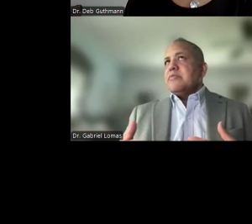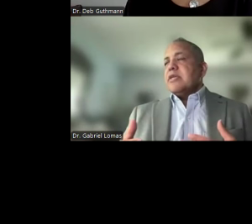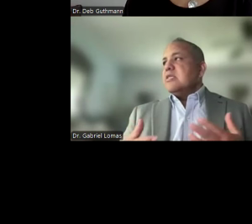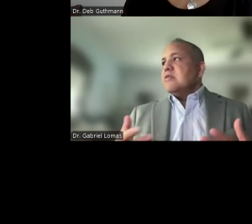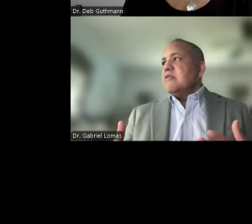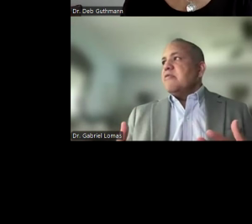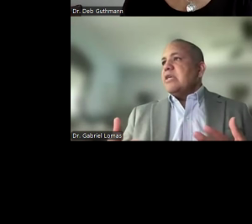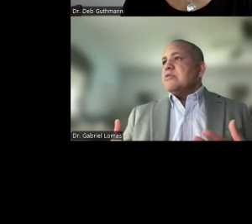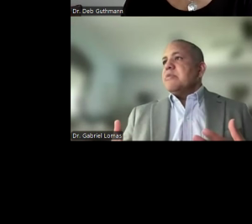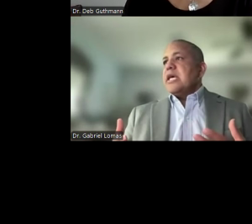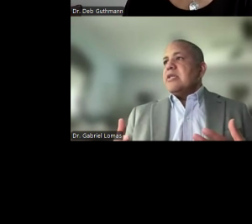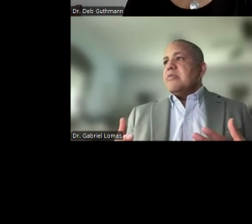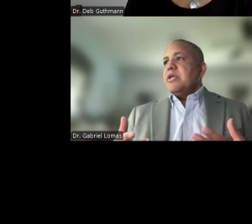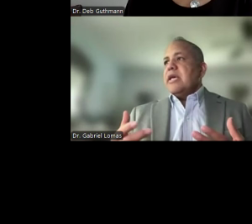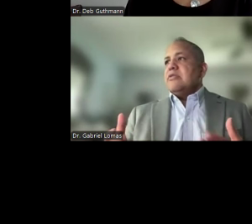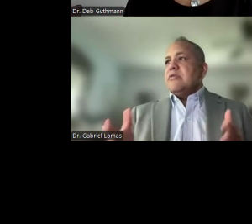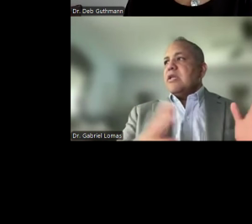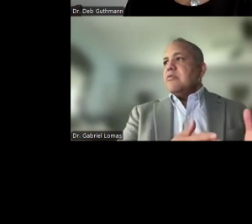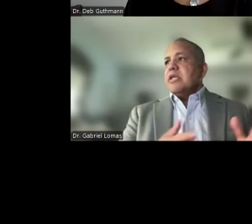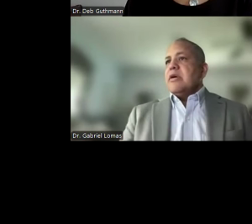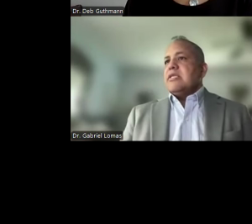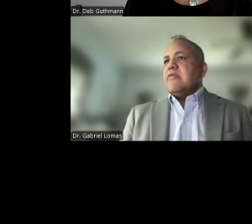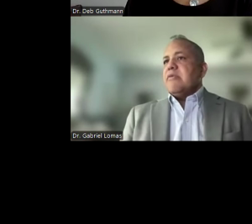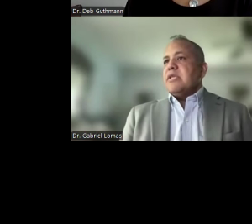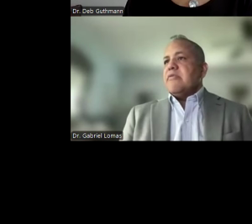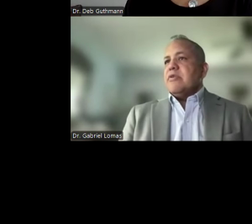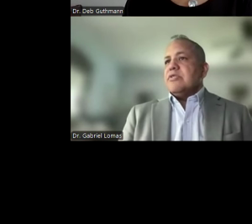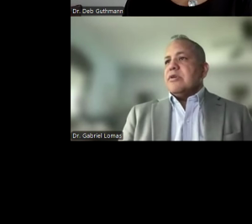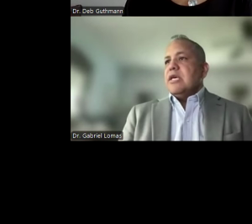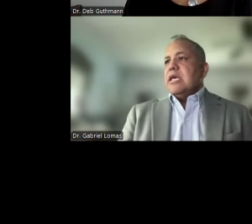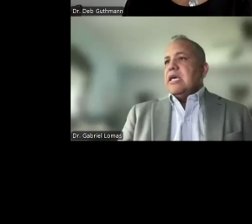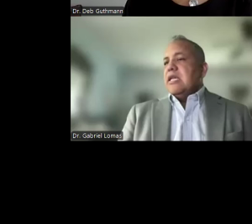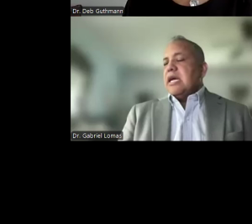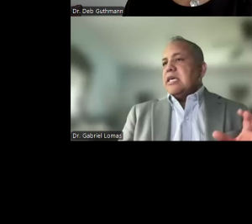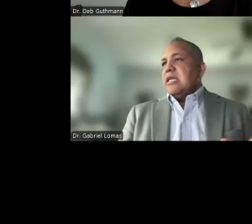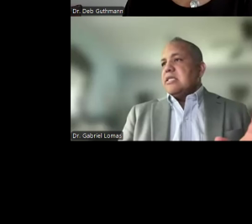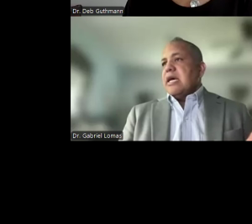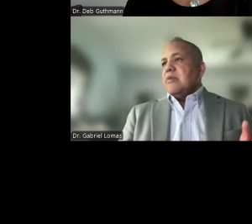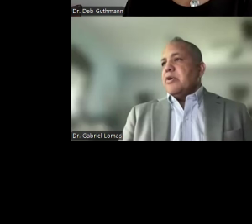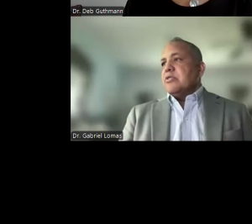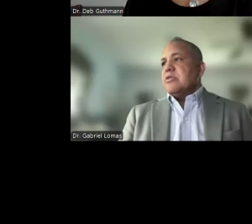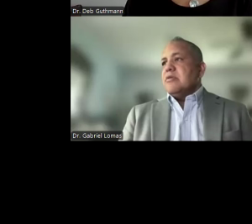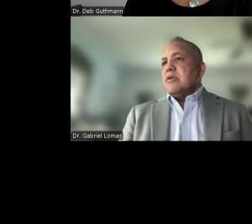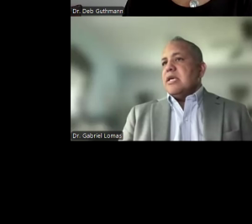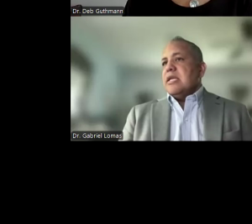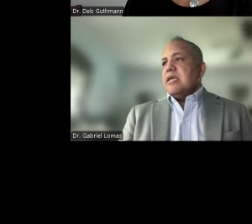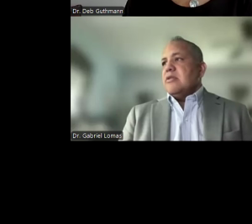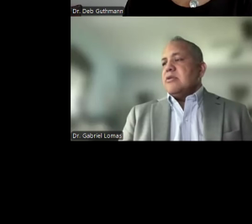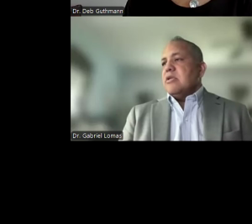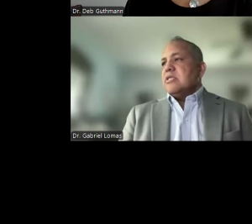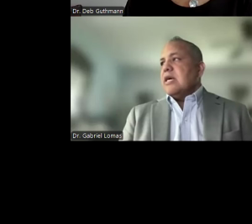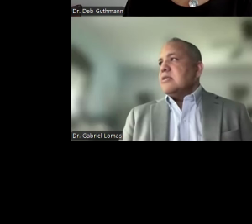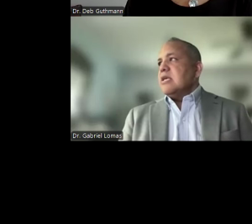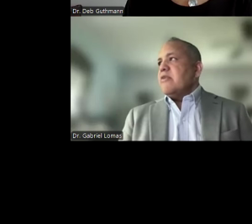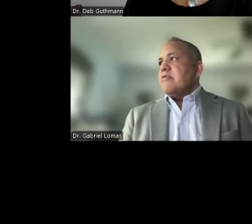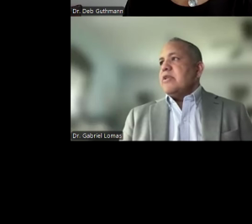assistive device or something like that to communicate. And so they don't really identify with deaf culture. And identity is highly personal